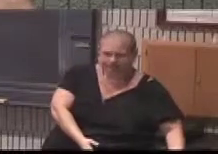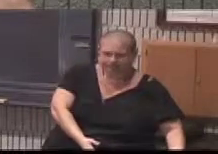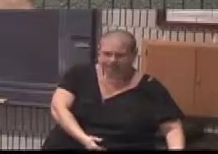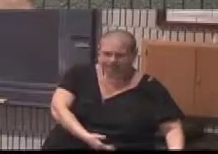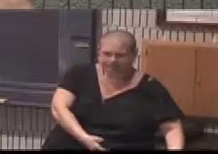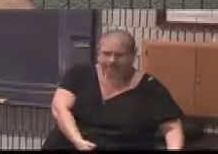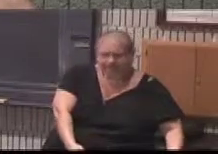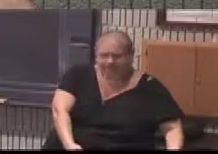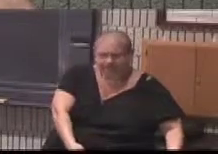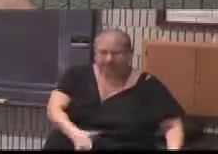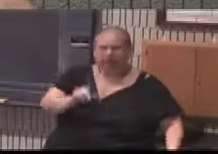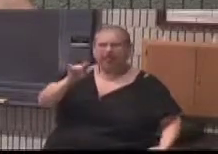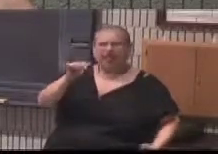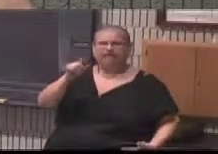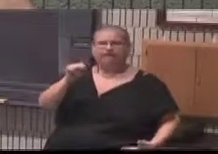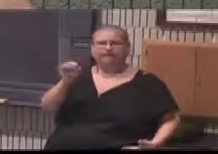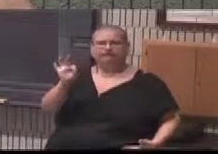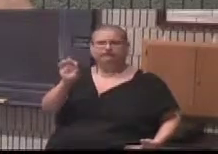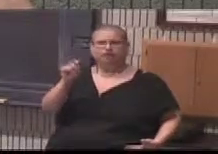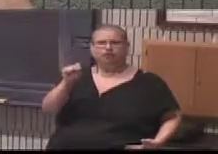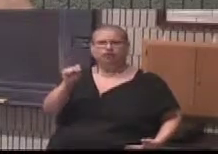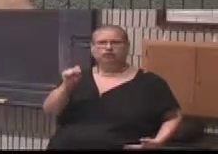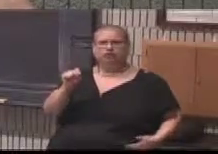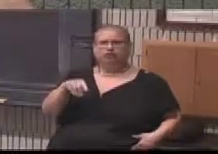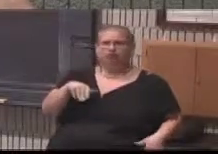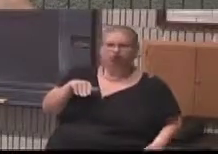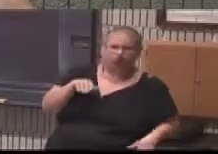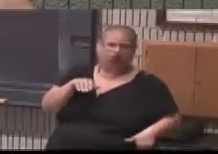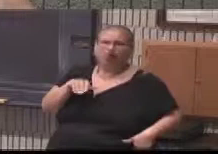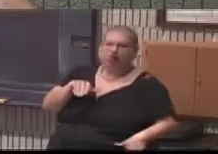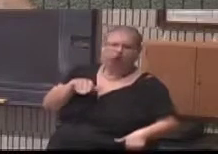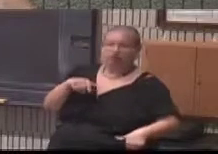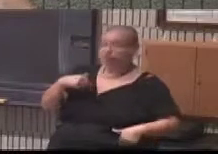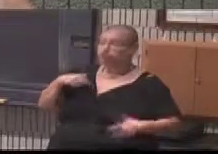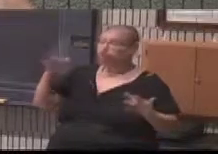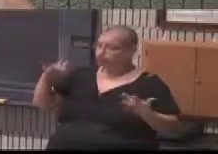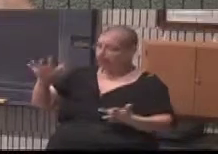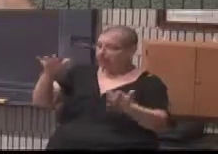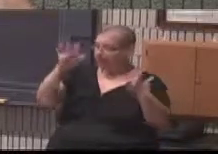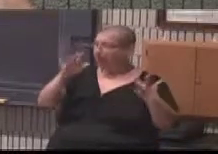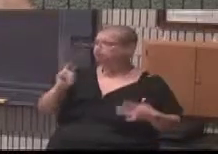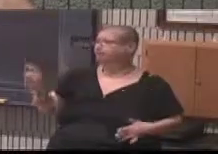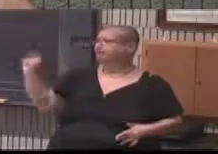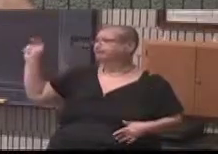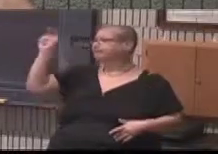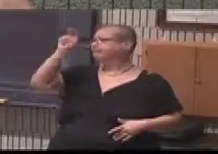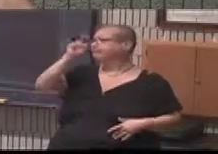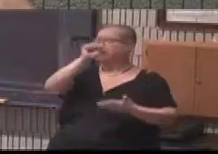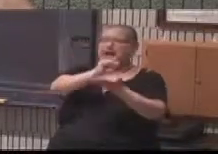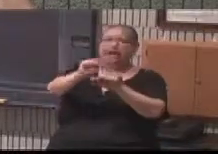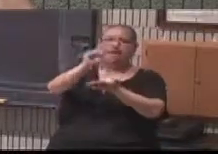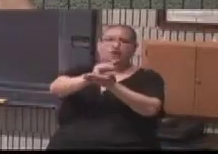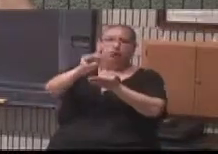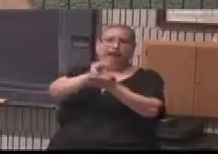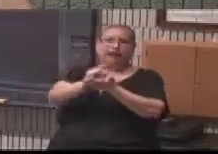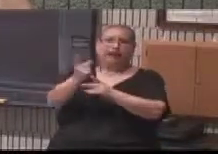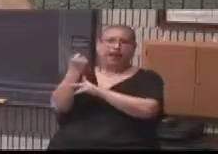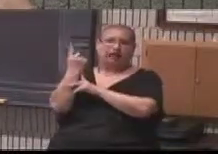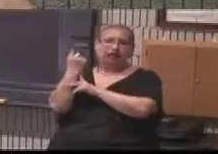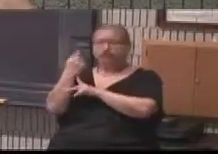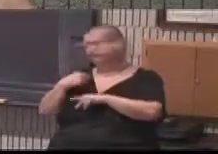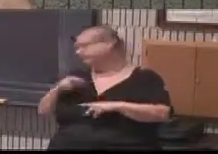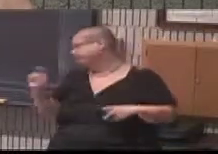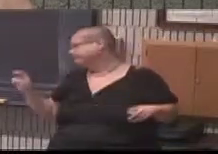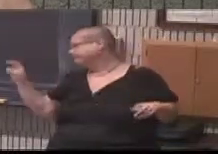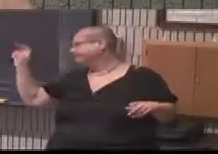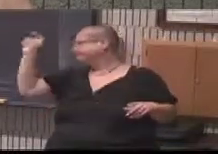foot dragging. And I was traveling for work as a consultant, as a surveyor. I traveled literally every week last year. I was in